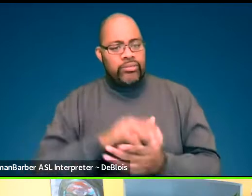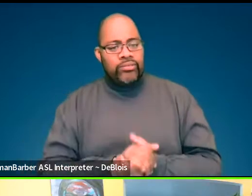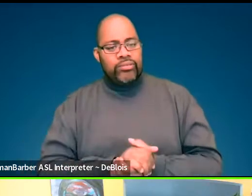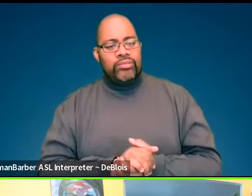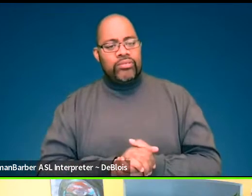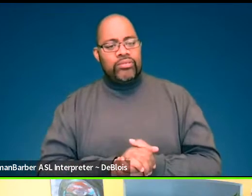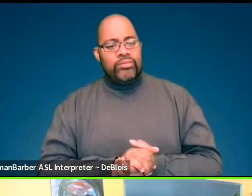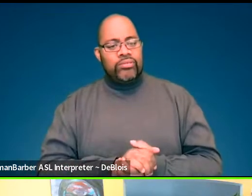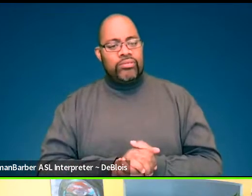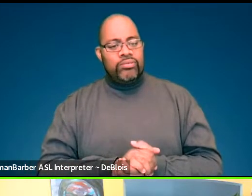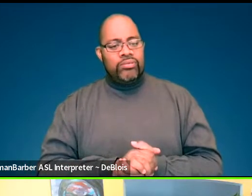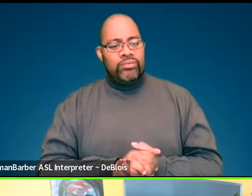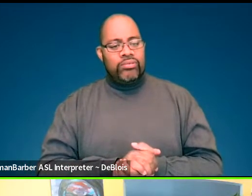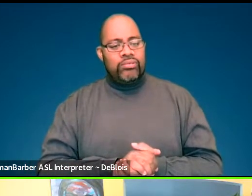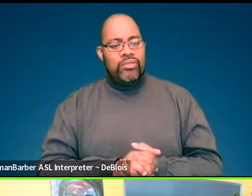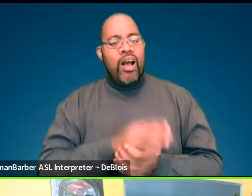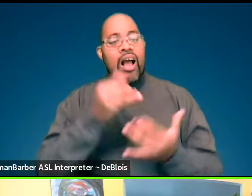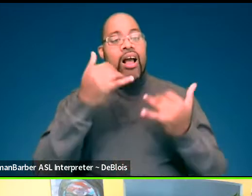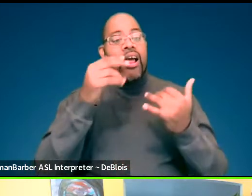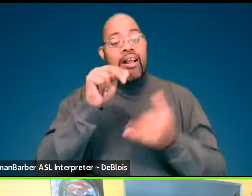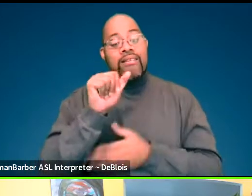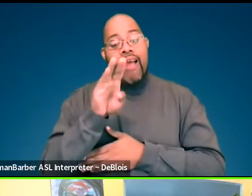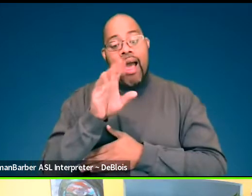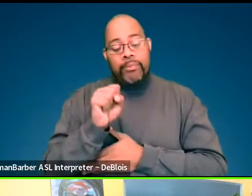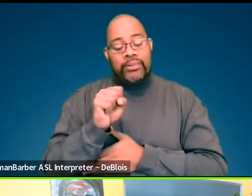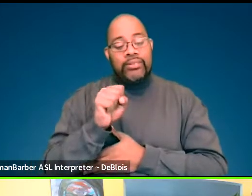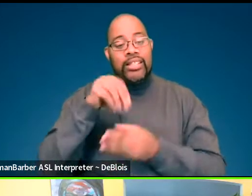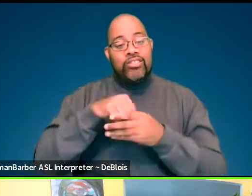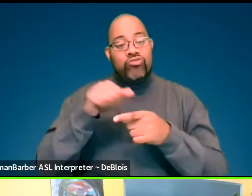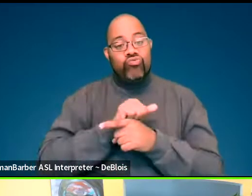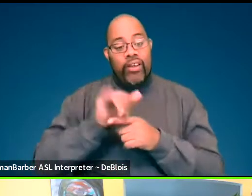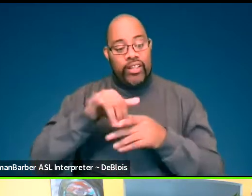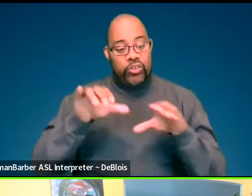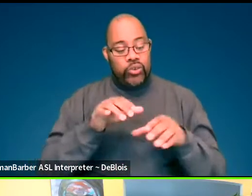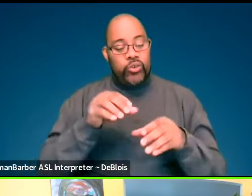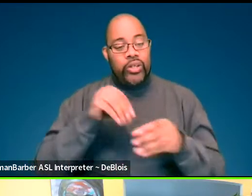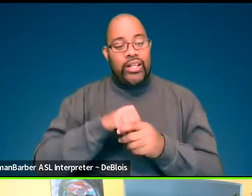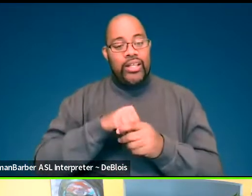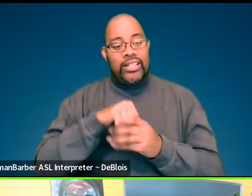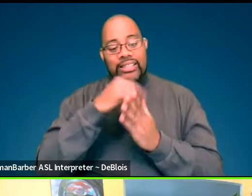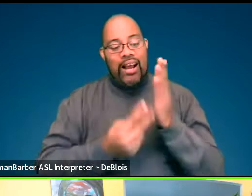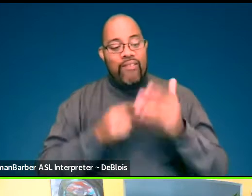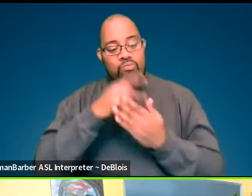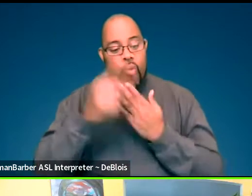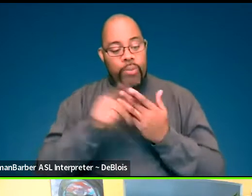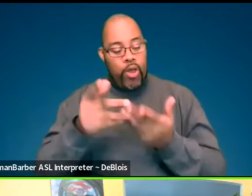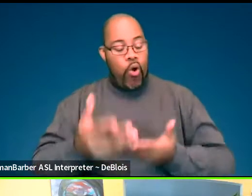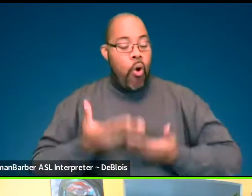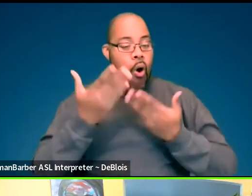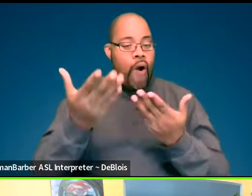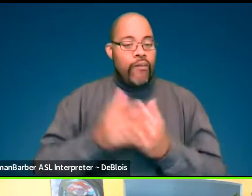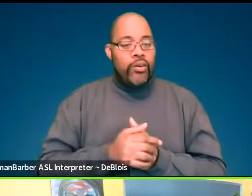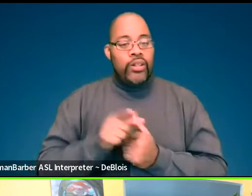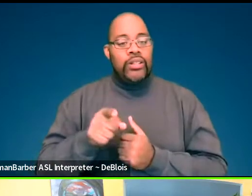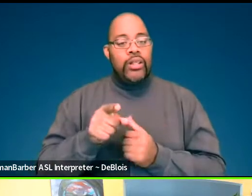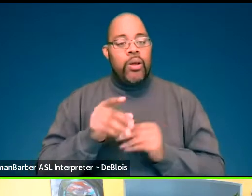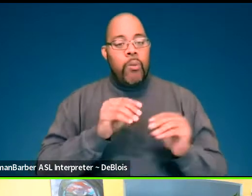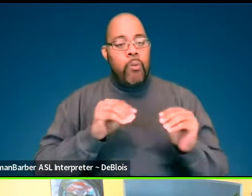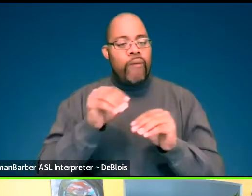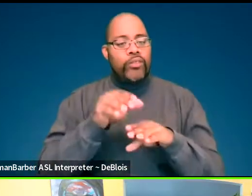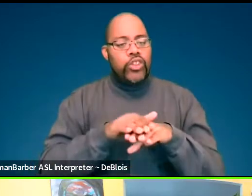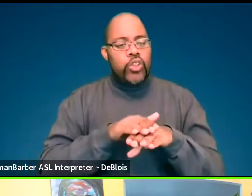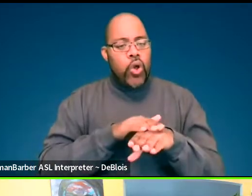you, right? And NABS, within the trainings that they do, within the dive programs that they offer, they move at a